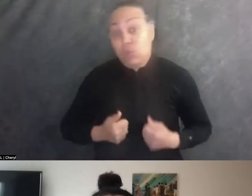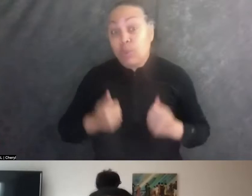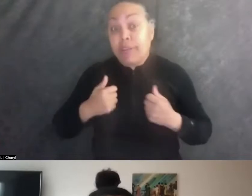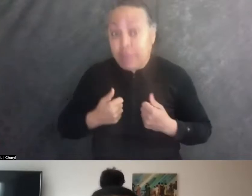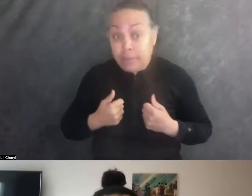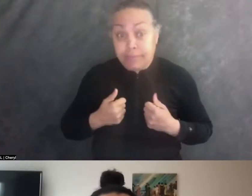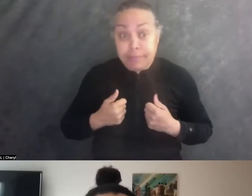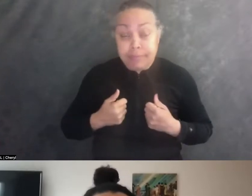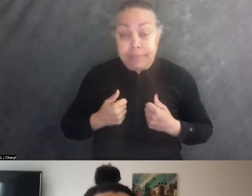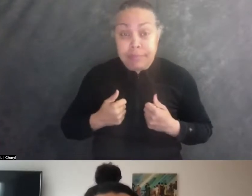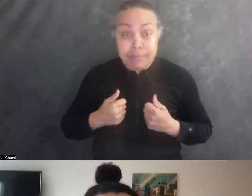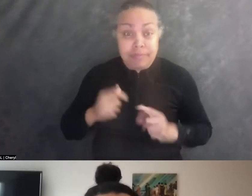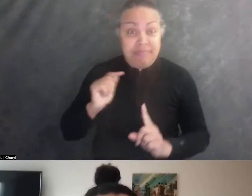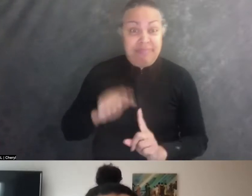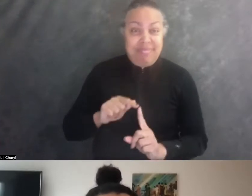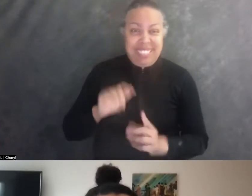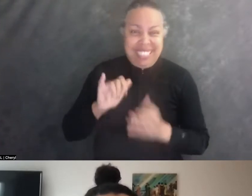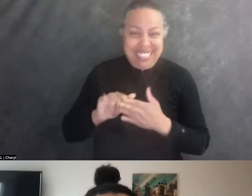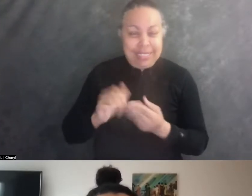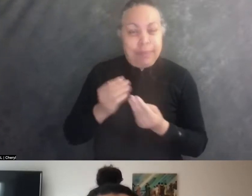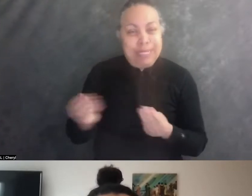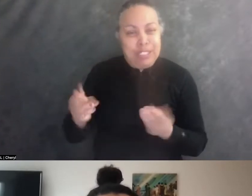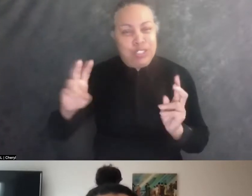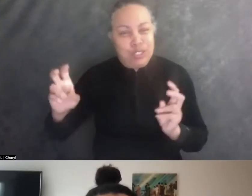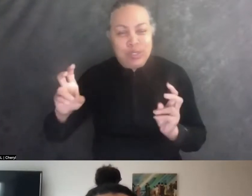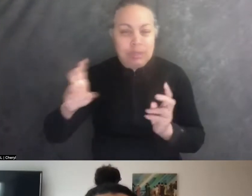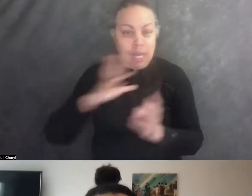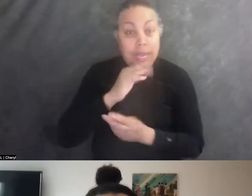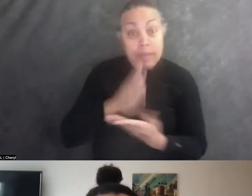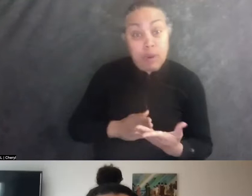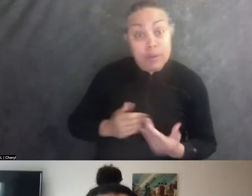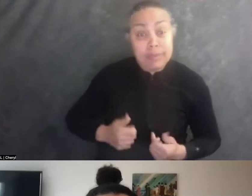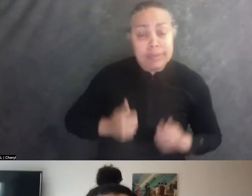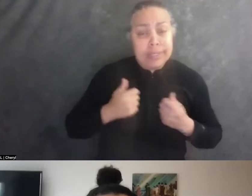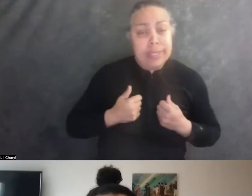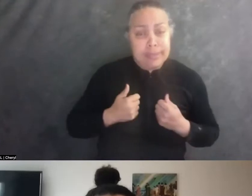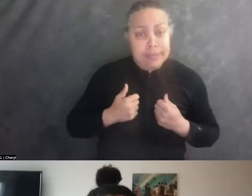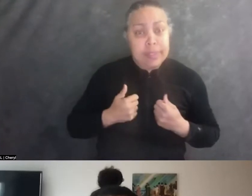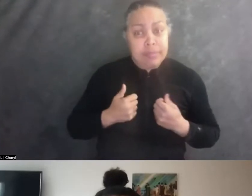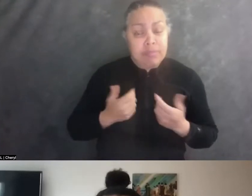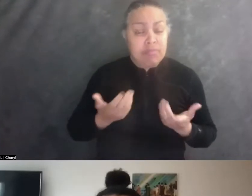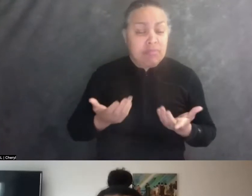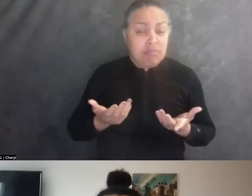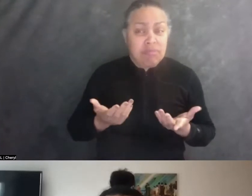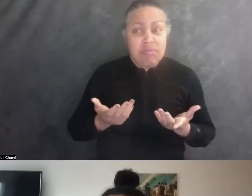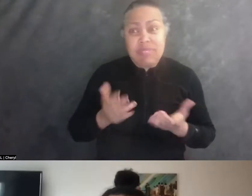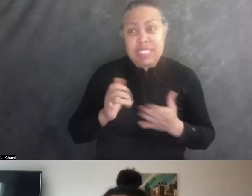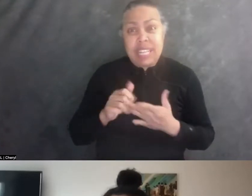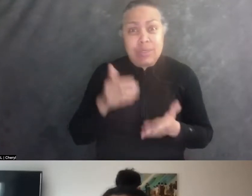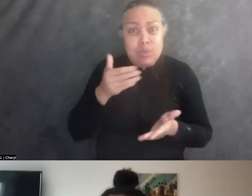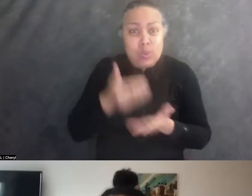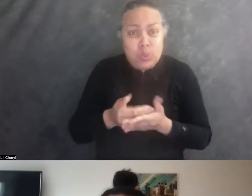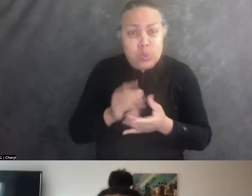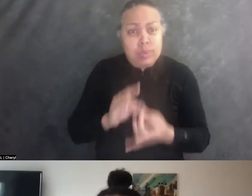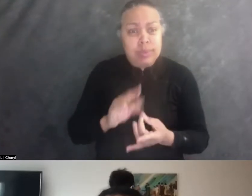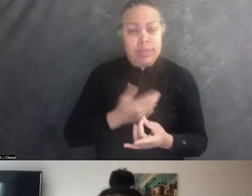is a material, but it's like a facet of life that is very close to our experience